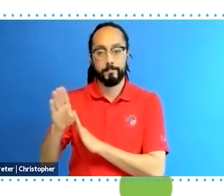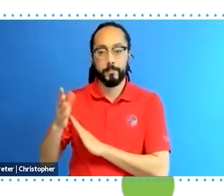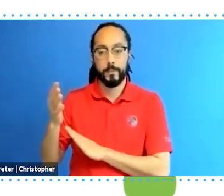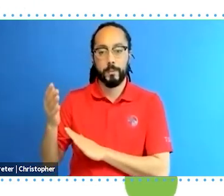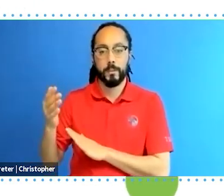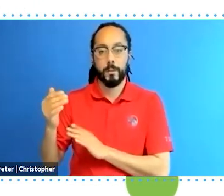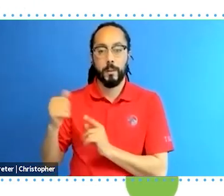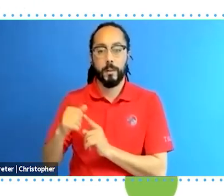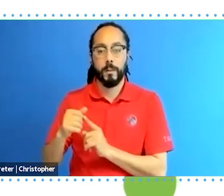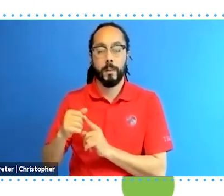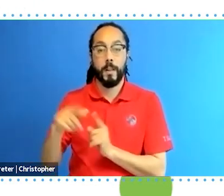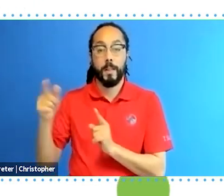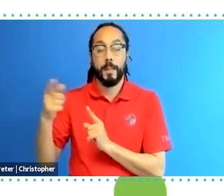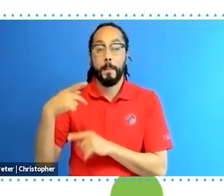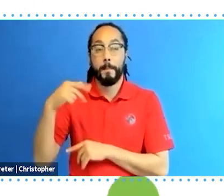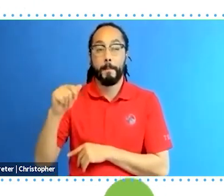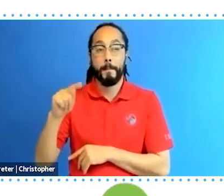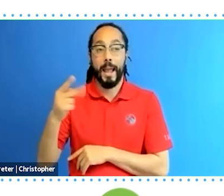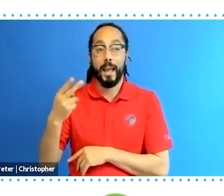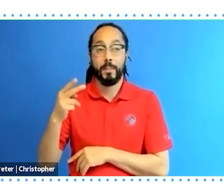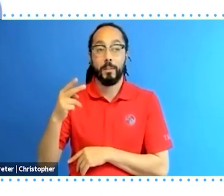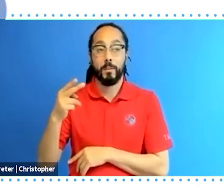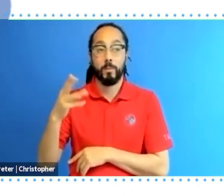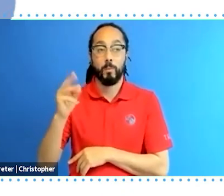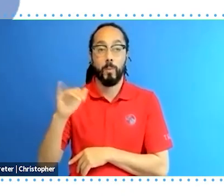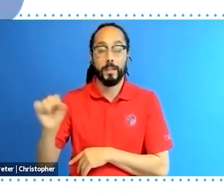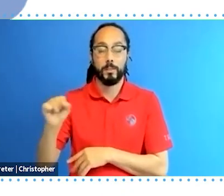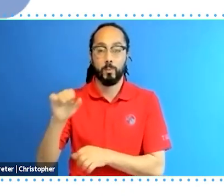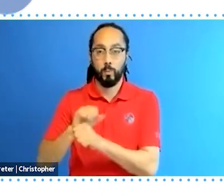governance pathways worksheet that Jeanne's going to go through later.